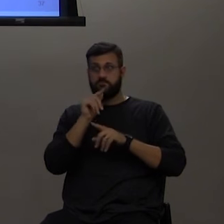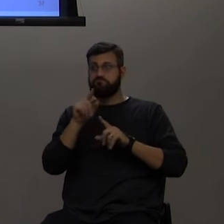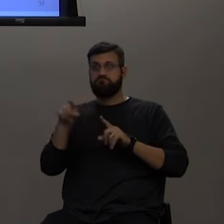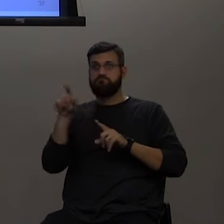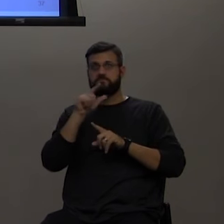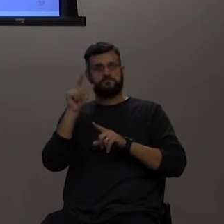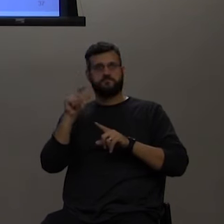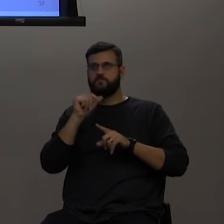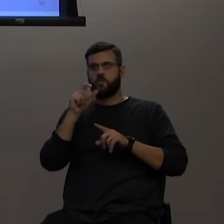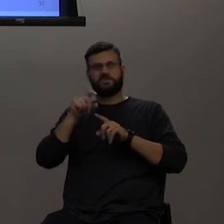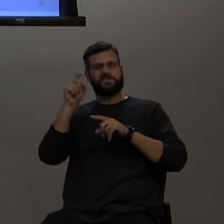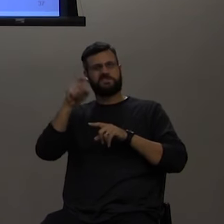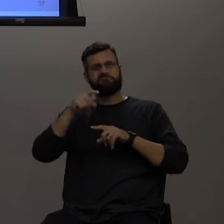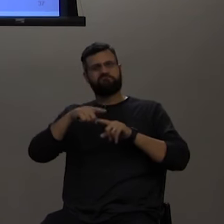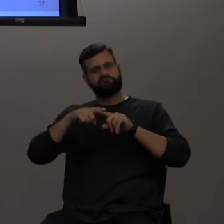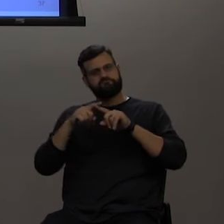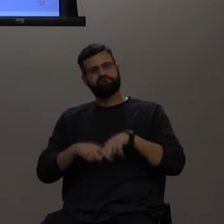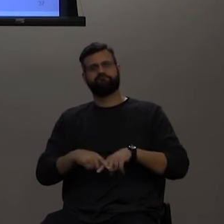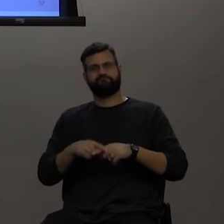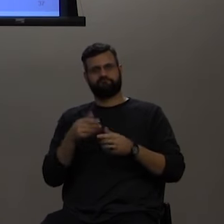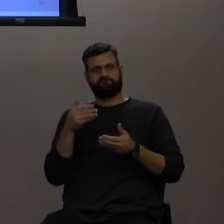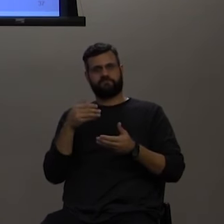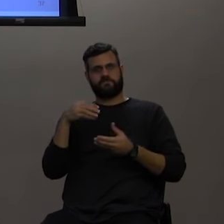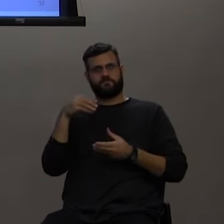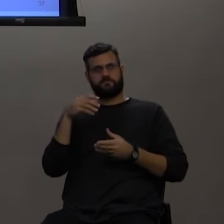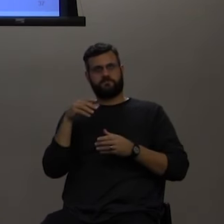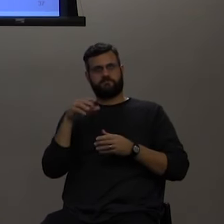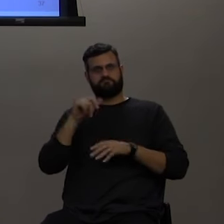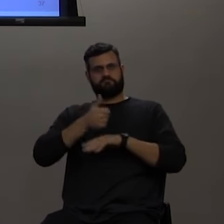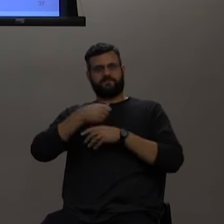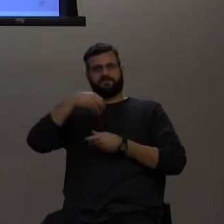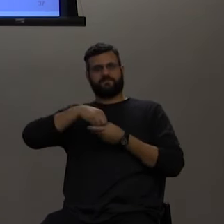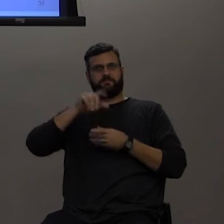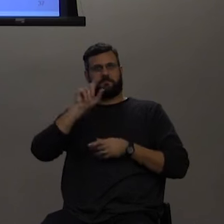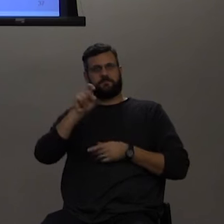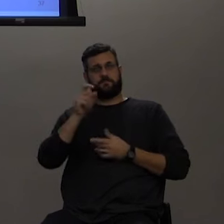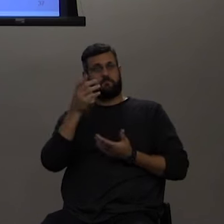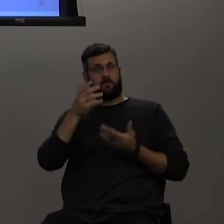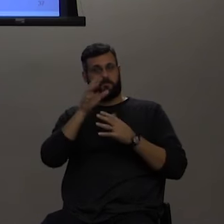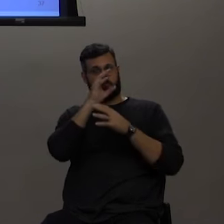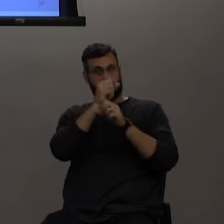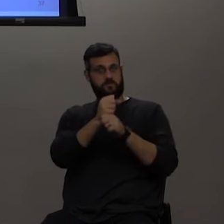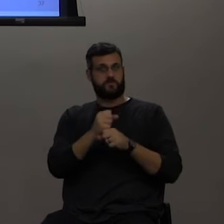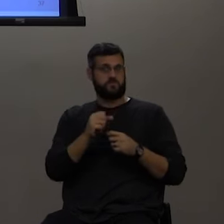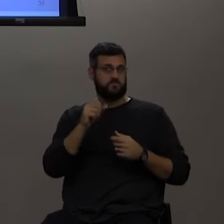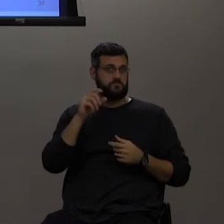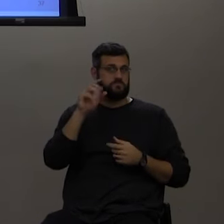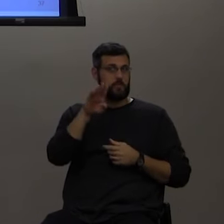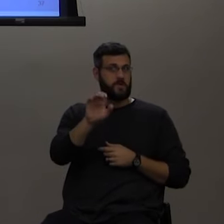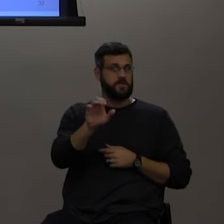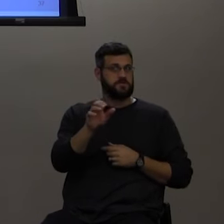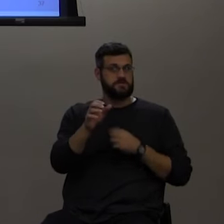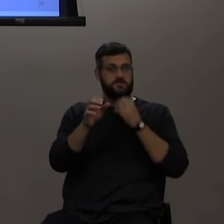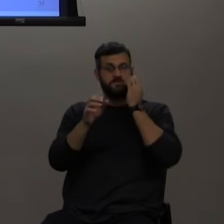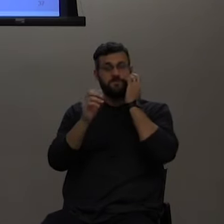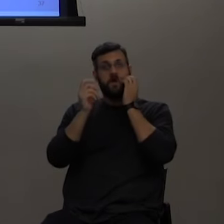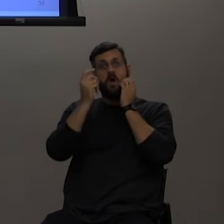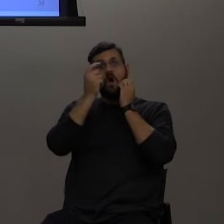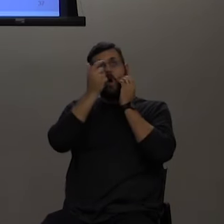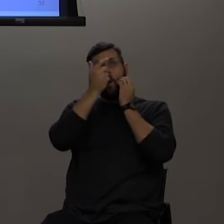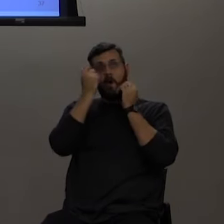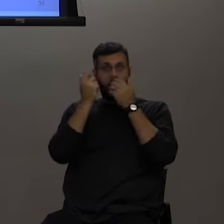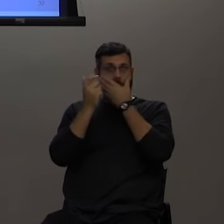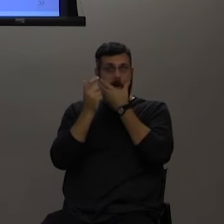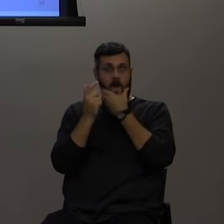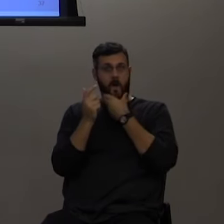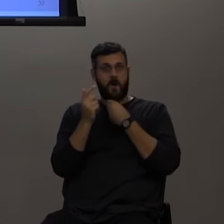as reliant, that do not need to be located in Lexington, but might be attracted to being in Boyle County because